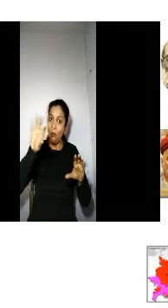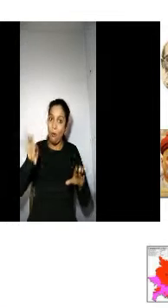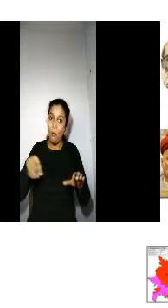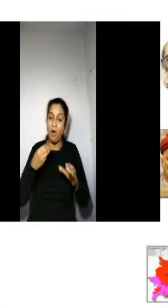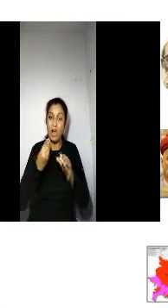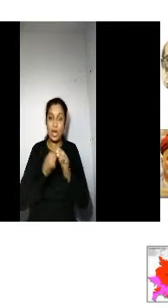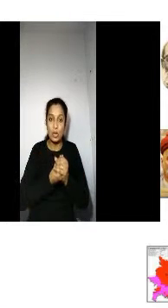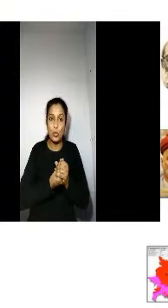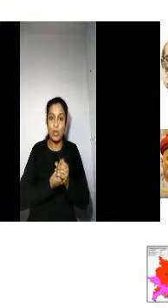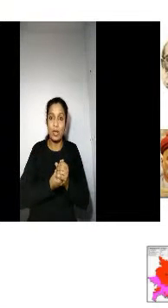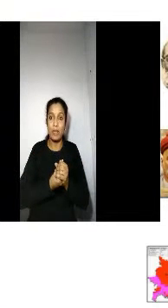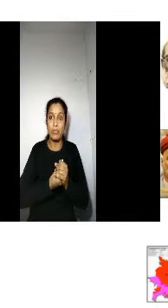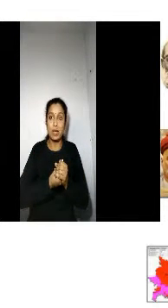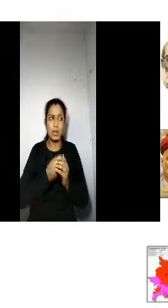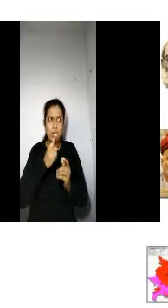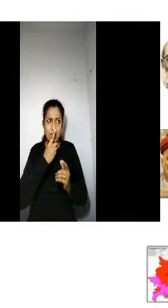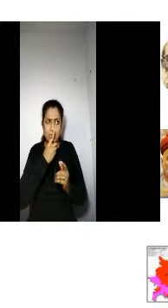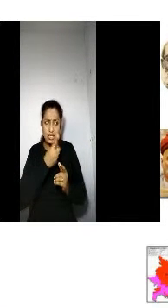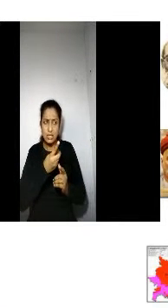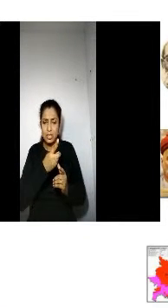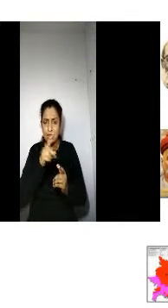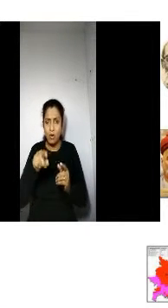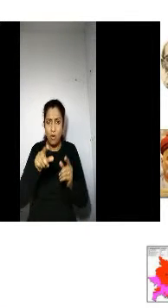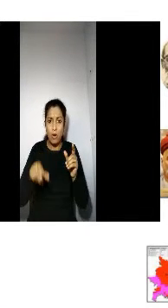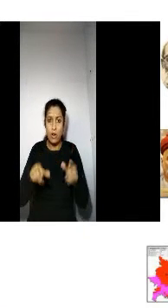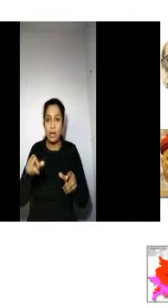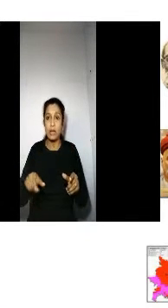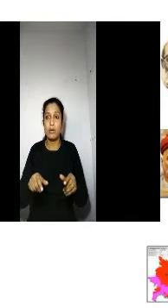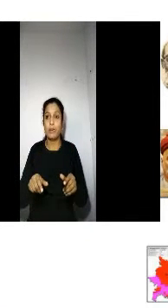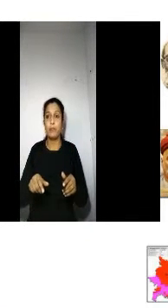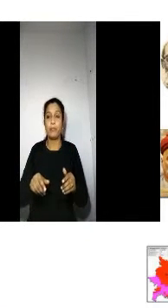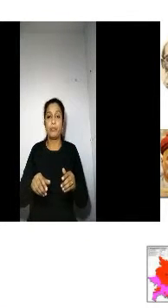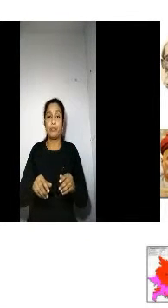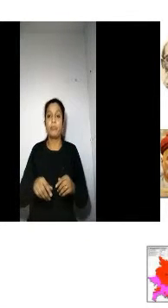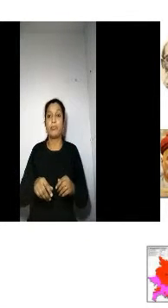Brought people together.